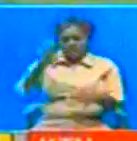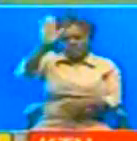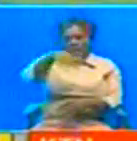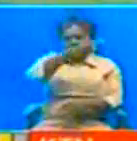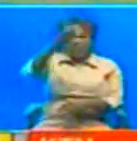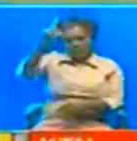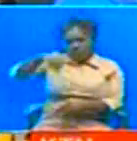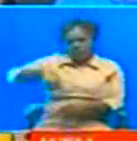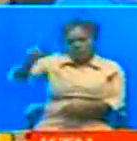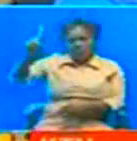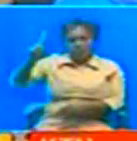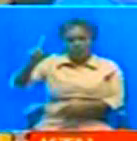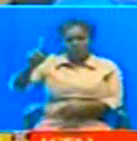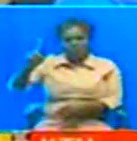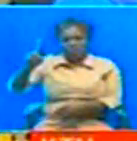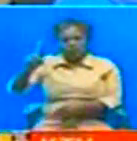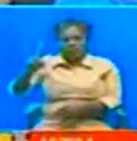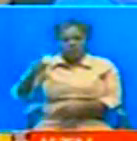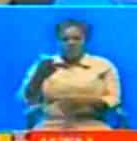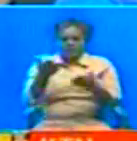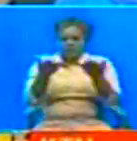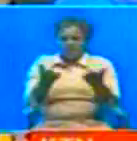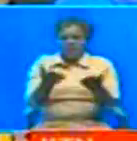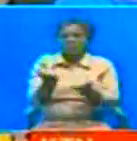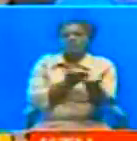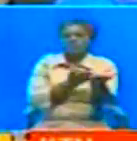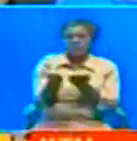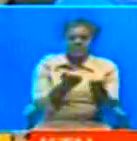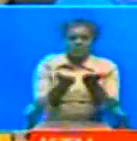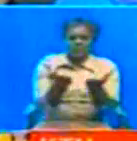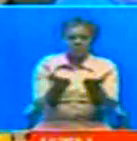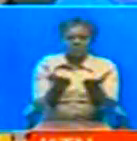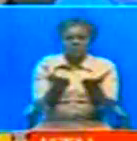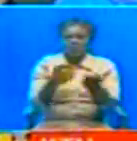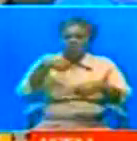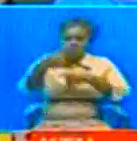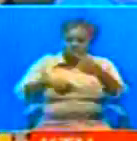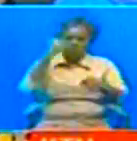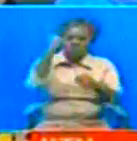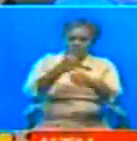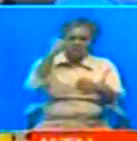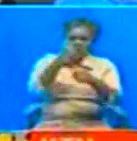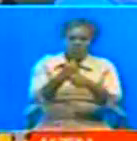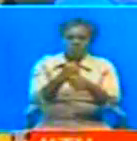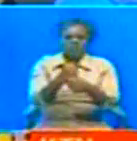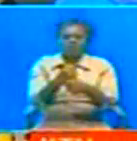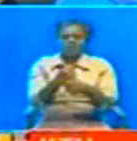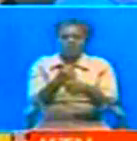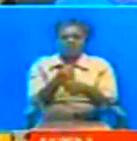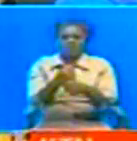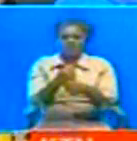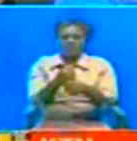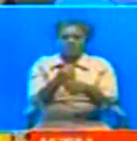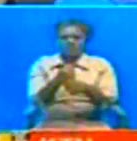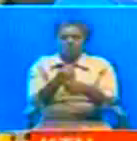inspekta mkuu wa polisi. I count on us who are remaining in service now in uniform to continue working with you and consult with you